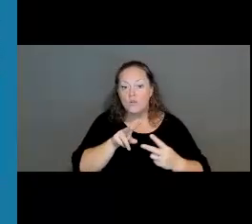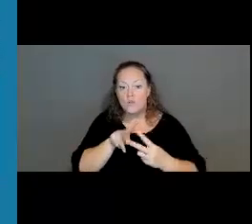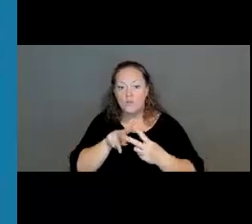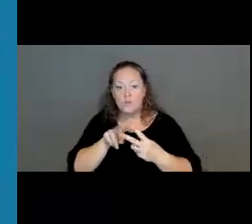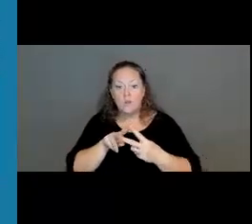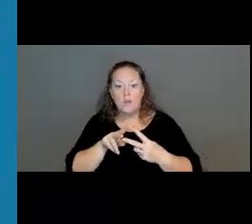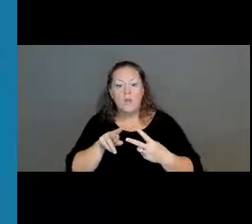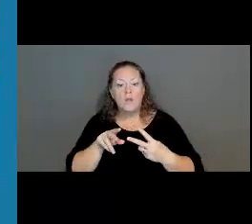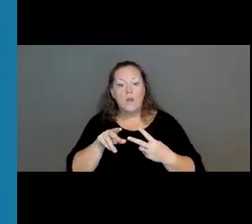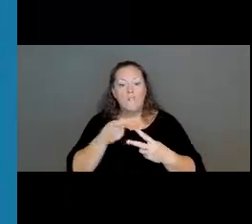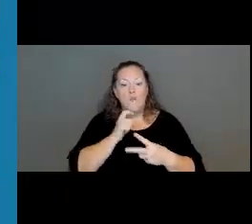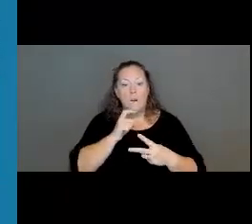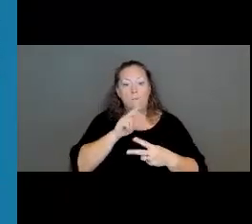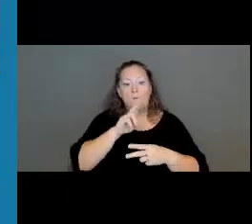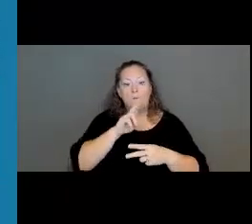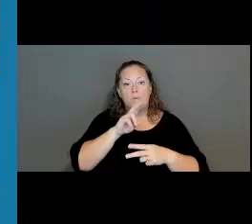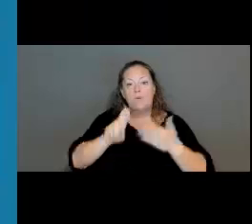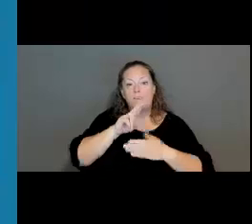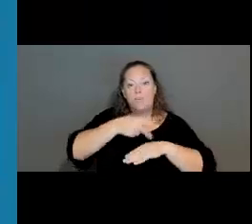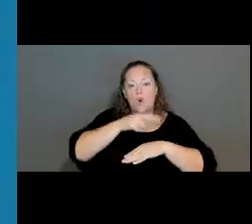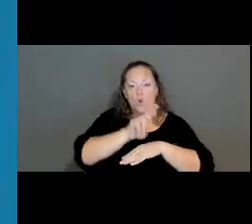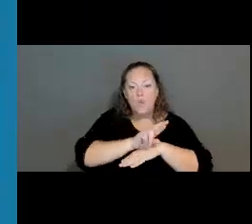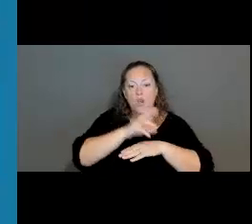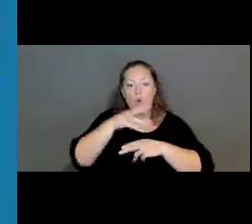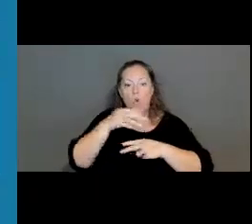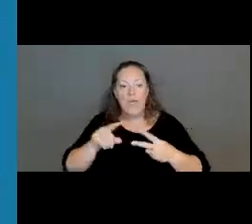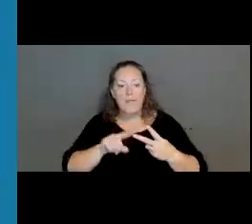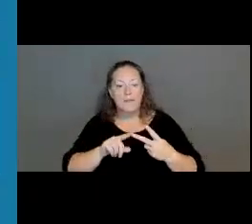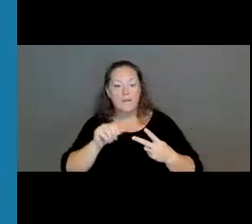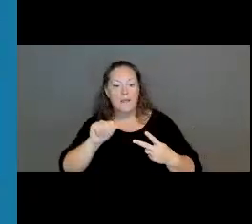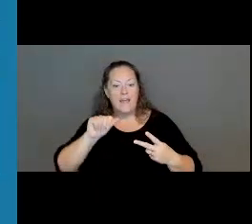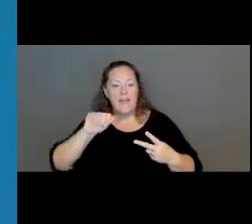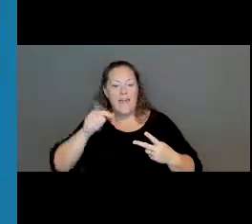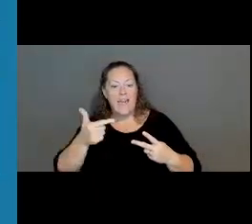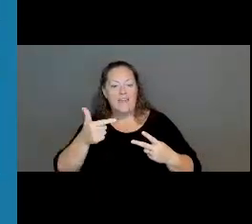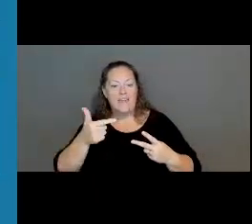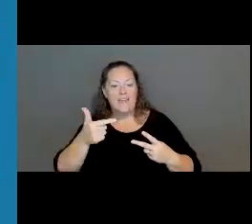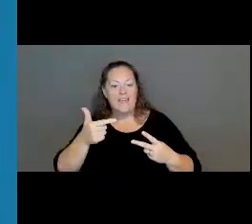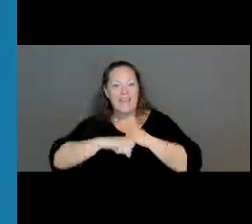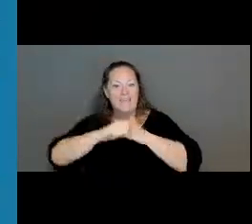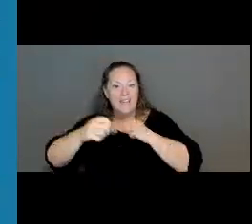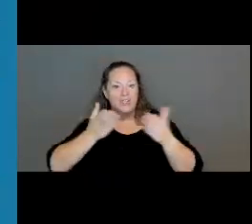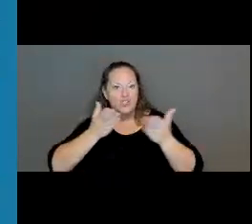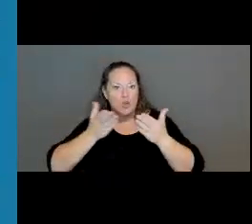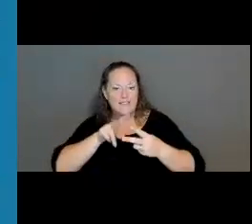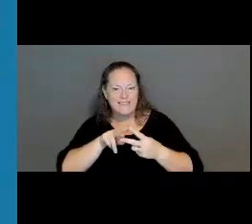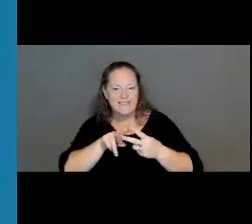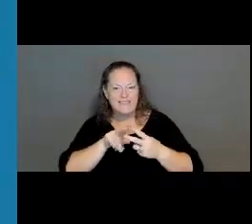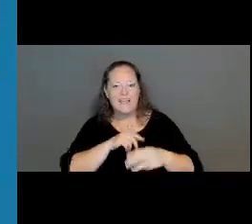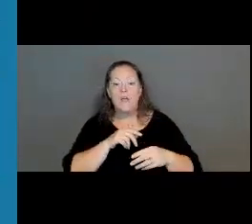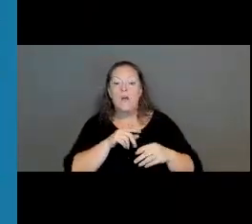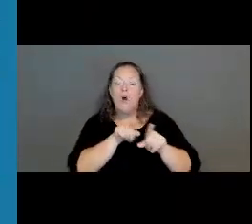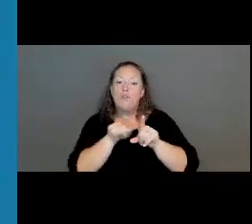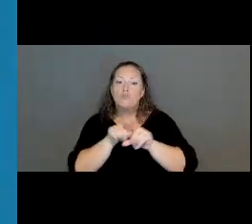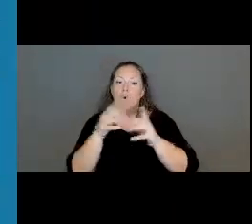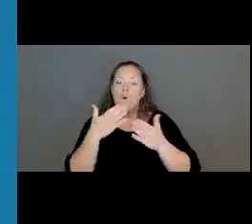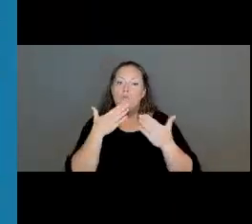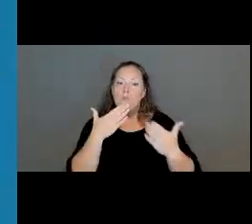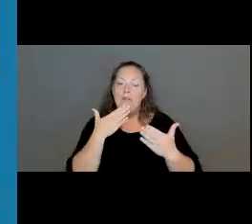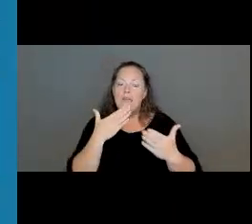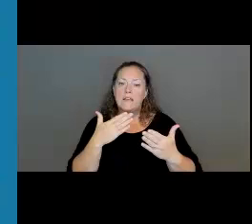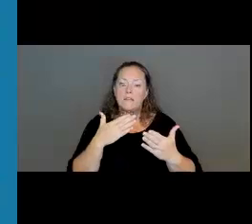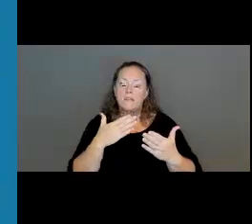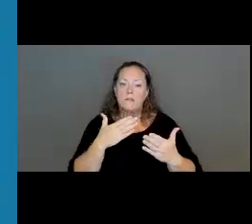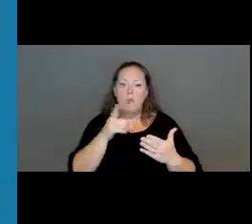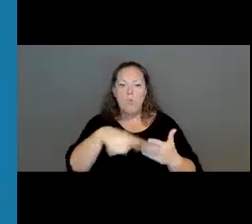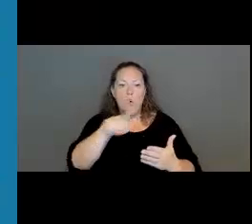Extension Service. And I don't want to end this talk without giving special thanks to all the